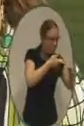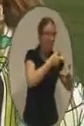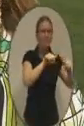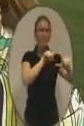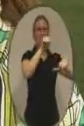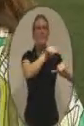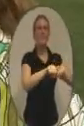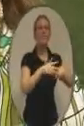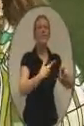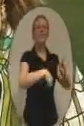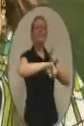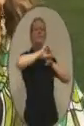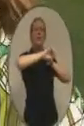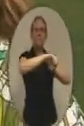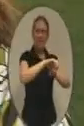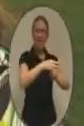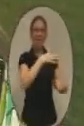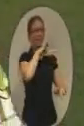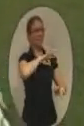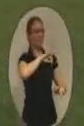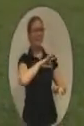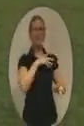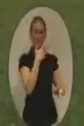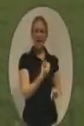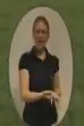they make a positive impact in my neighbourhood.